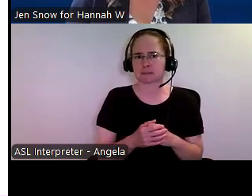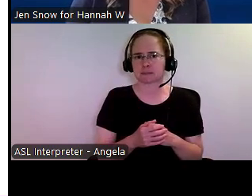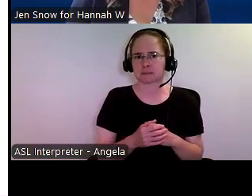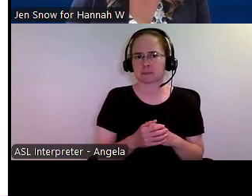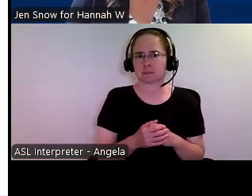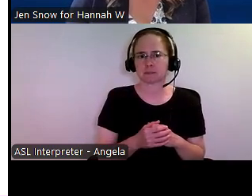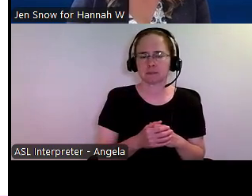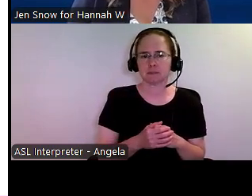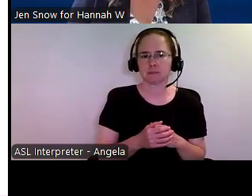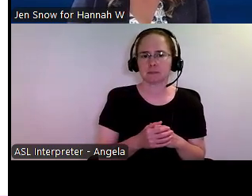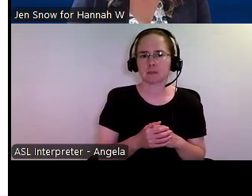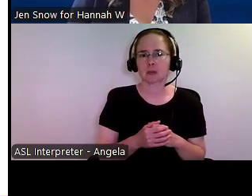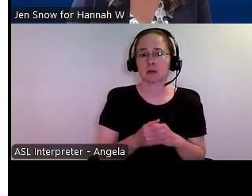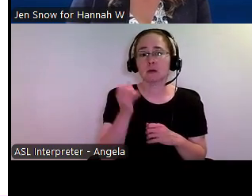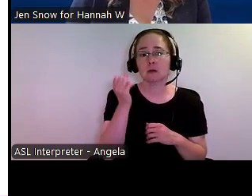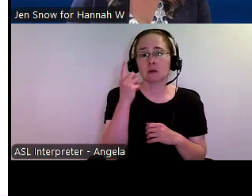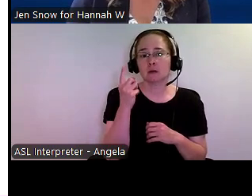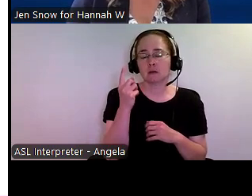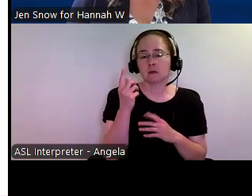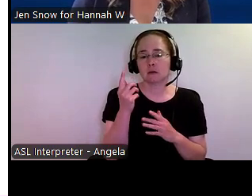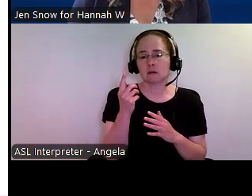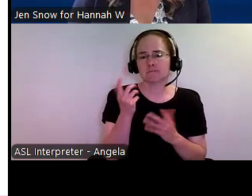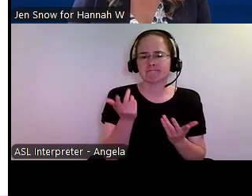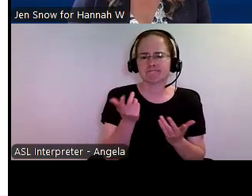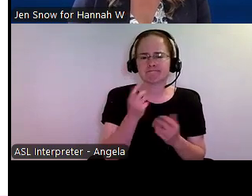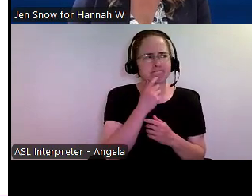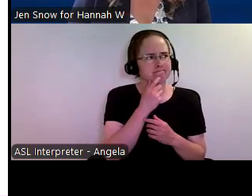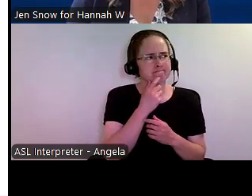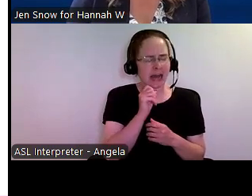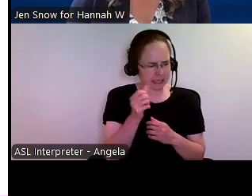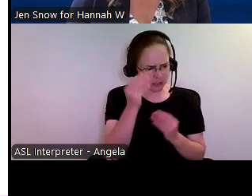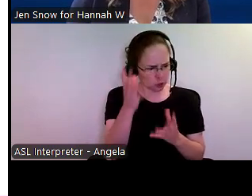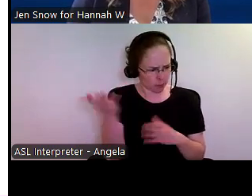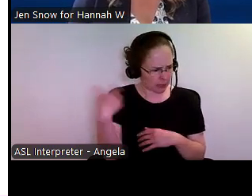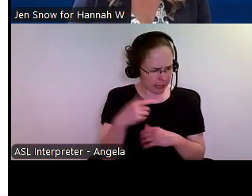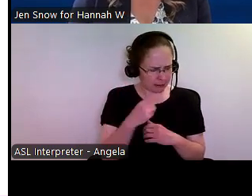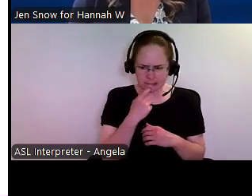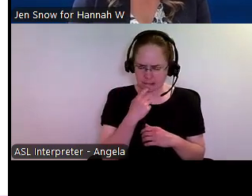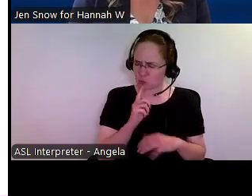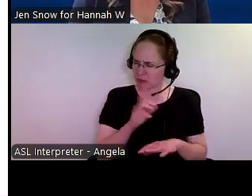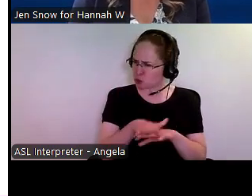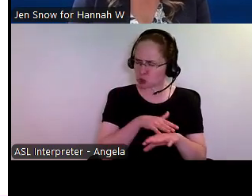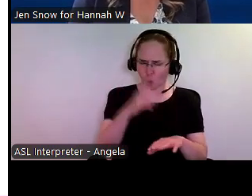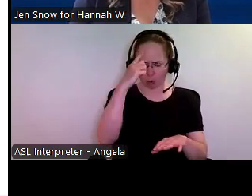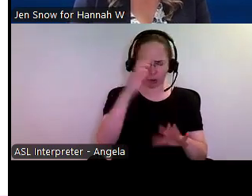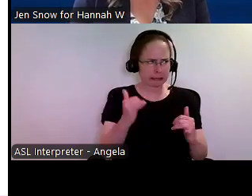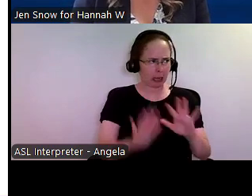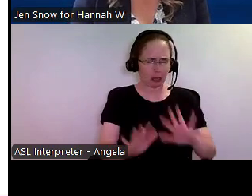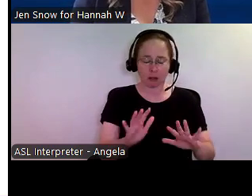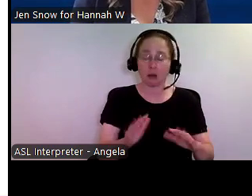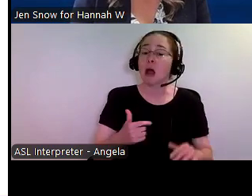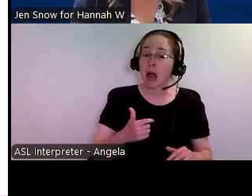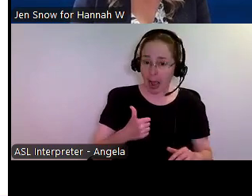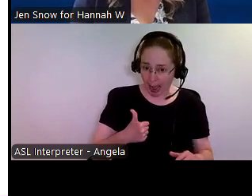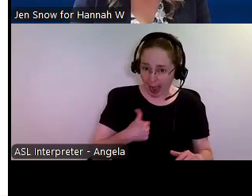I can share. So I don't think I even shared this at the beginning. This just shows you how slow I am today. So I am a person